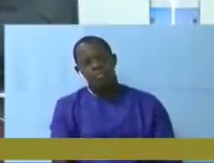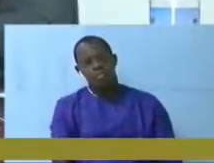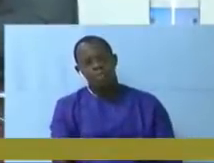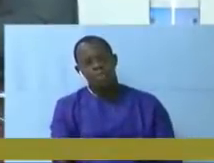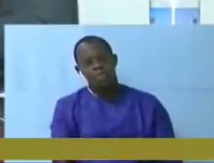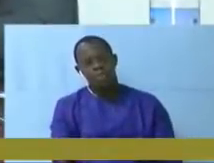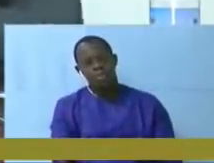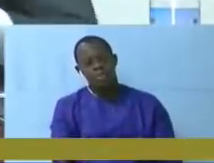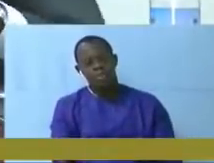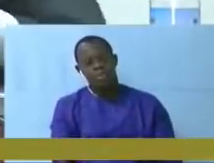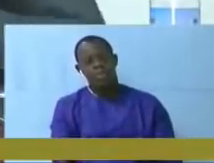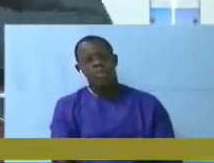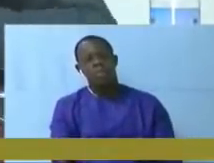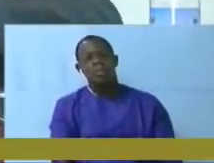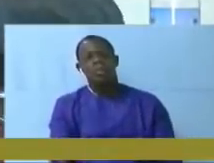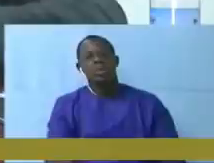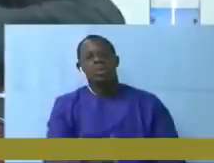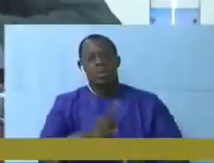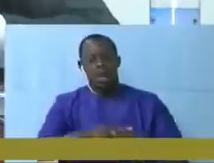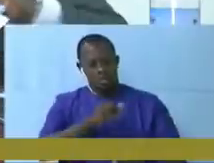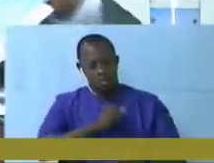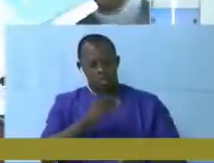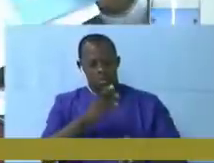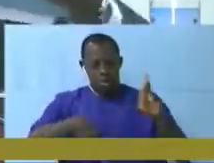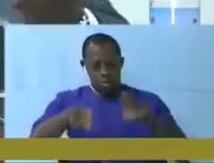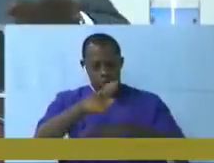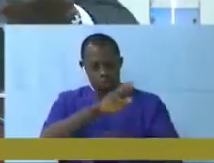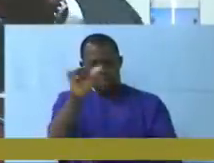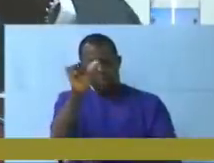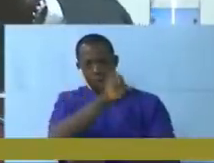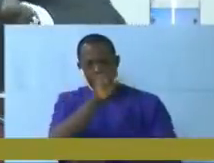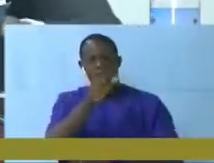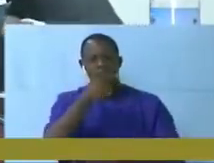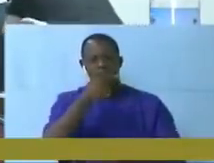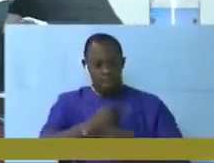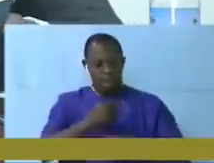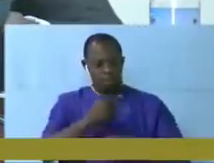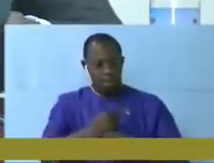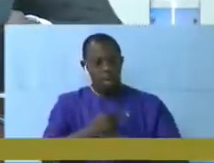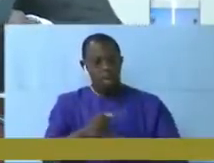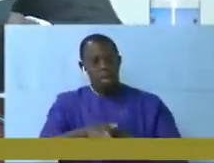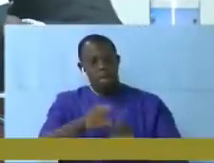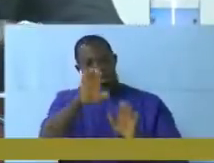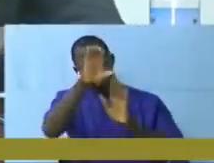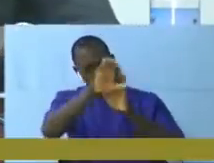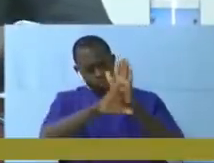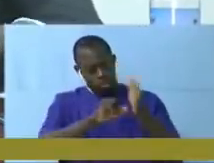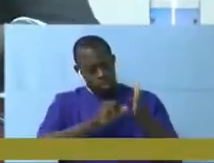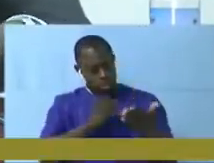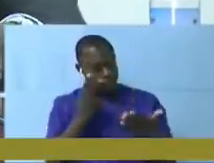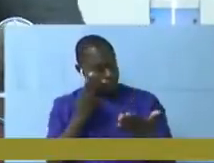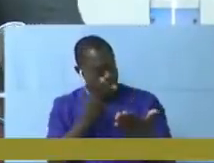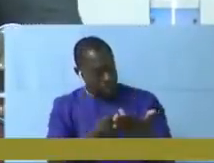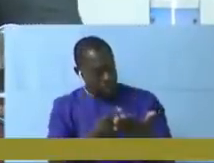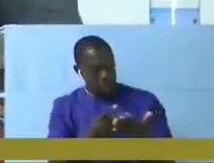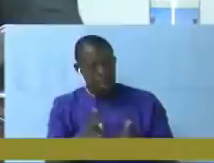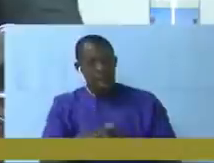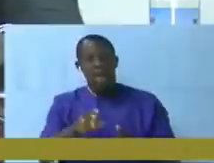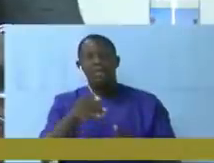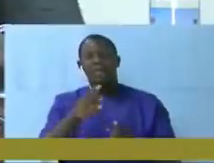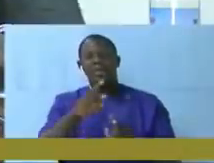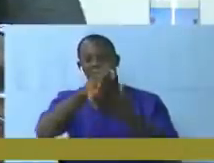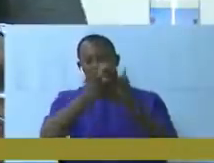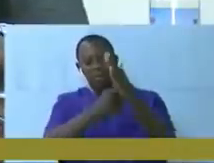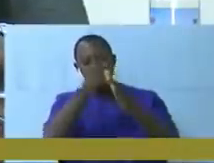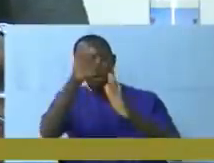By the time I came back, the draft, the constitution that I saw, and the draft that I had